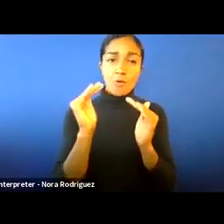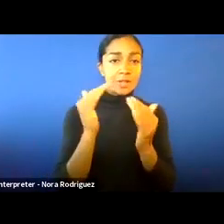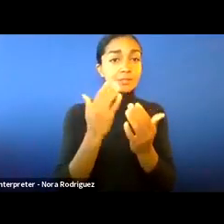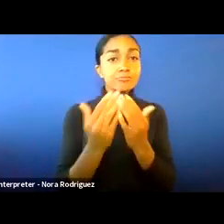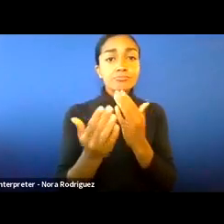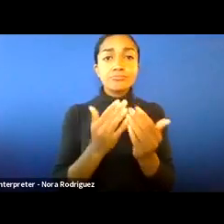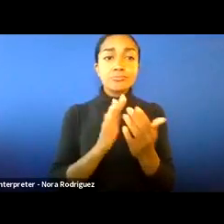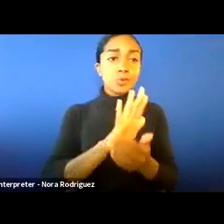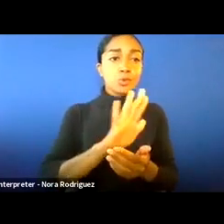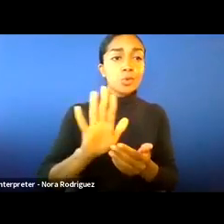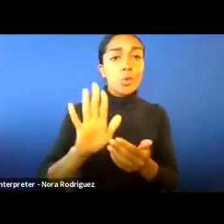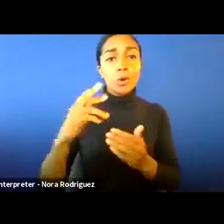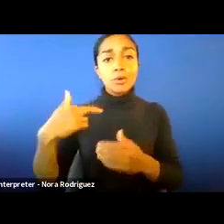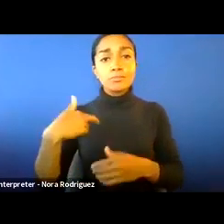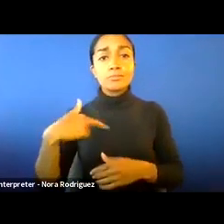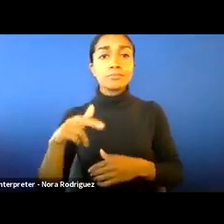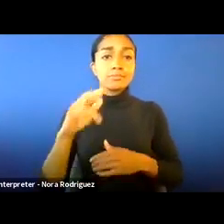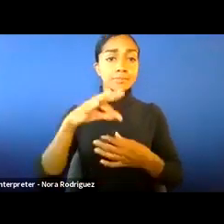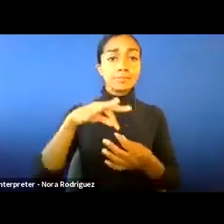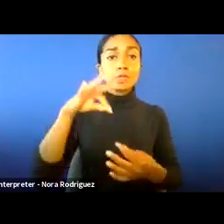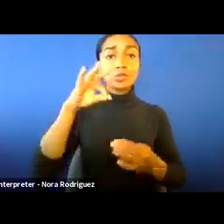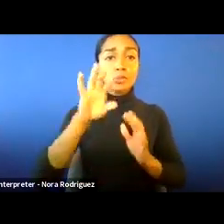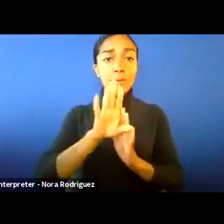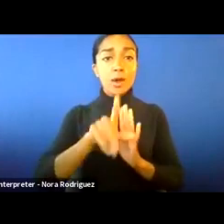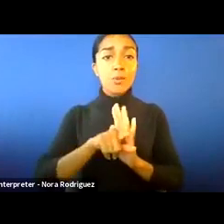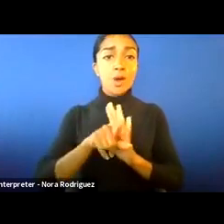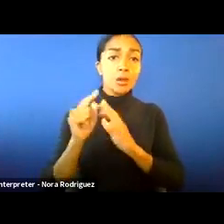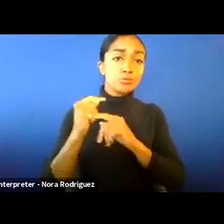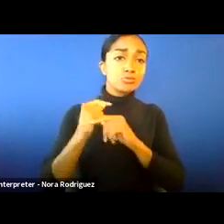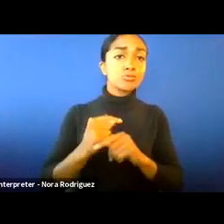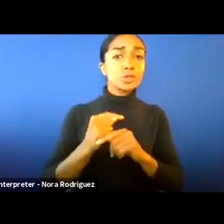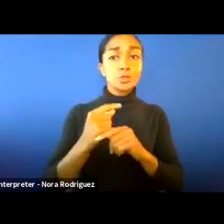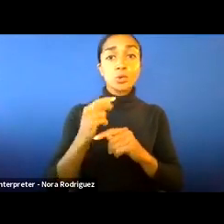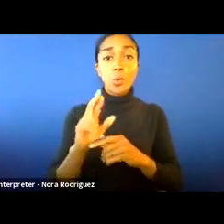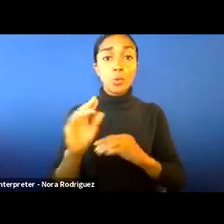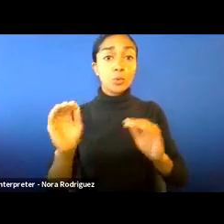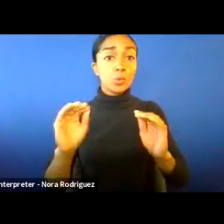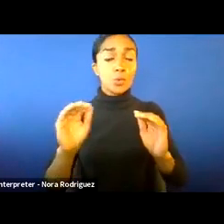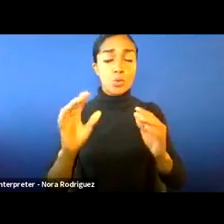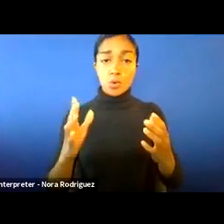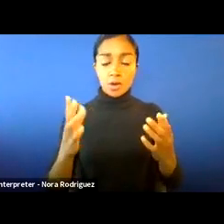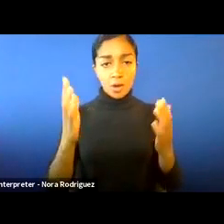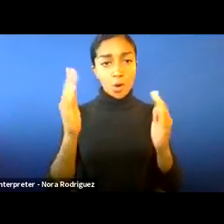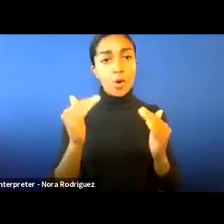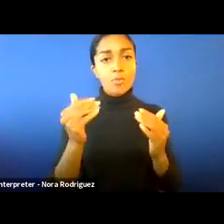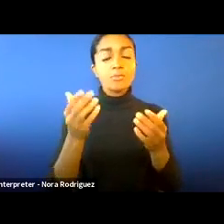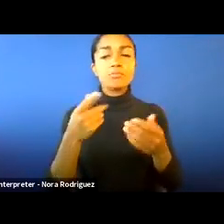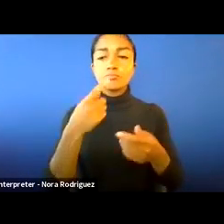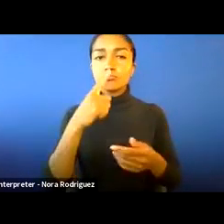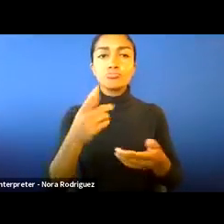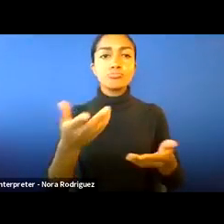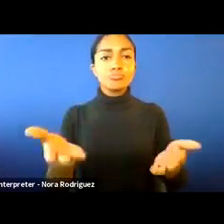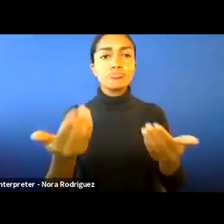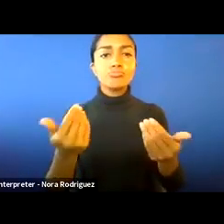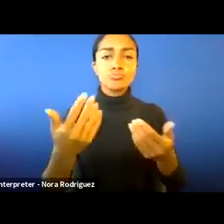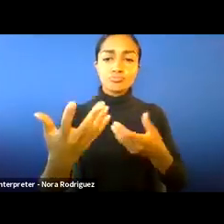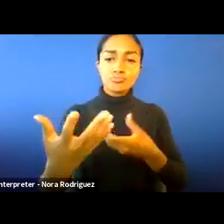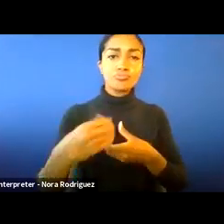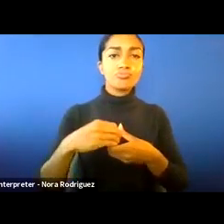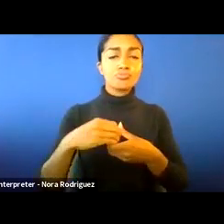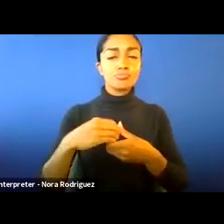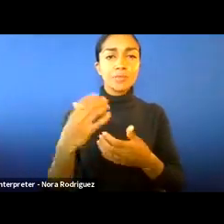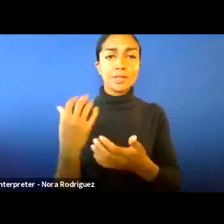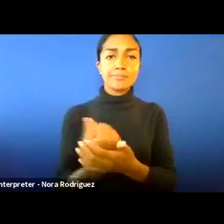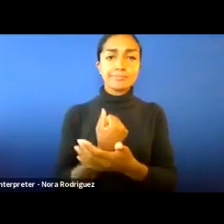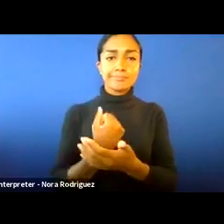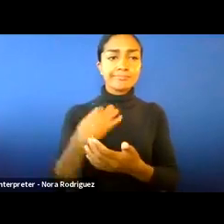or religious tradition or not, that you will be able to gain something by